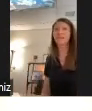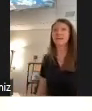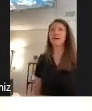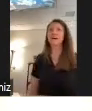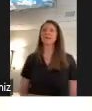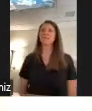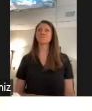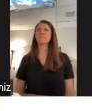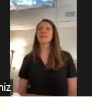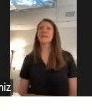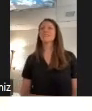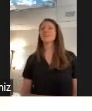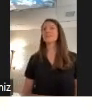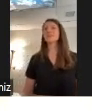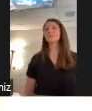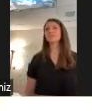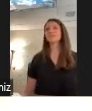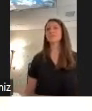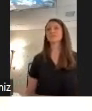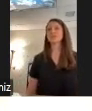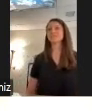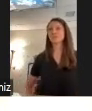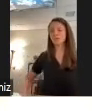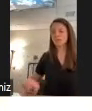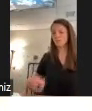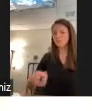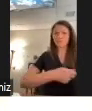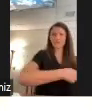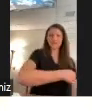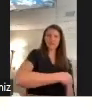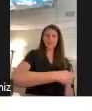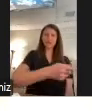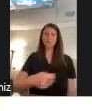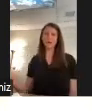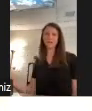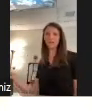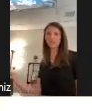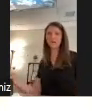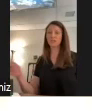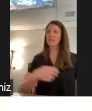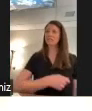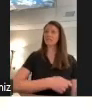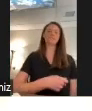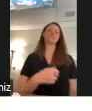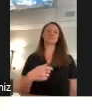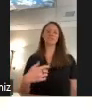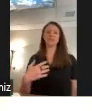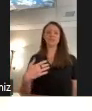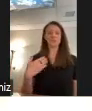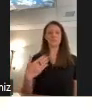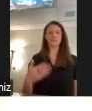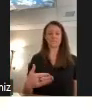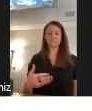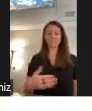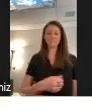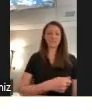first. And then also just working with different like stroke patterns and calling out different things so that he had to be